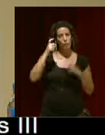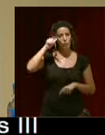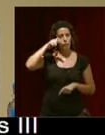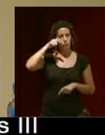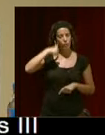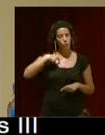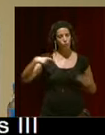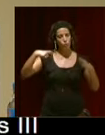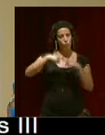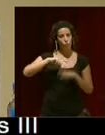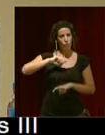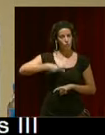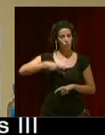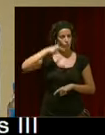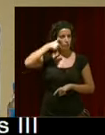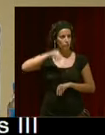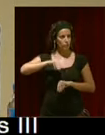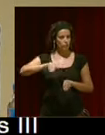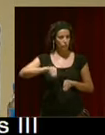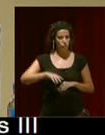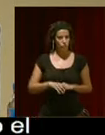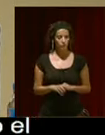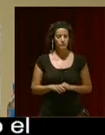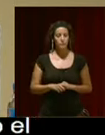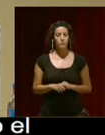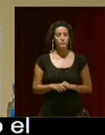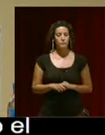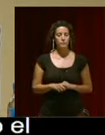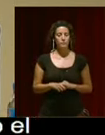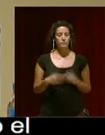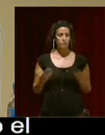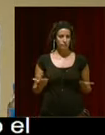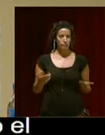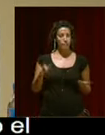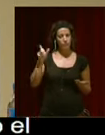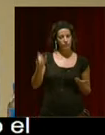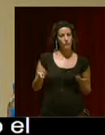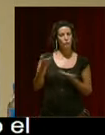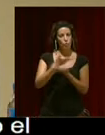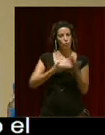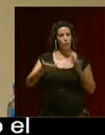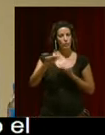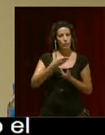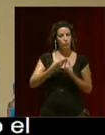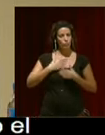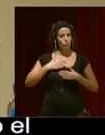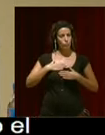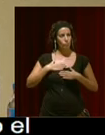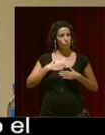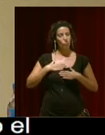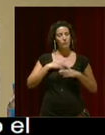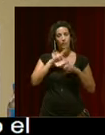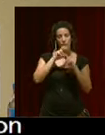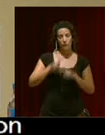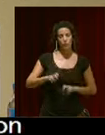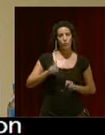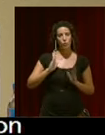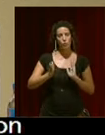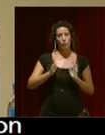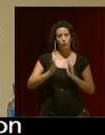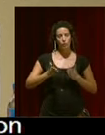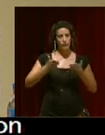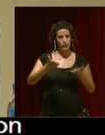electronic engineering department of the Carlos III University of Madrid. I am guiding his PhD,